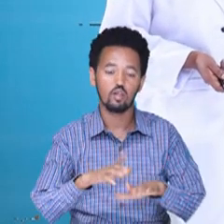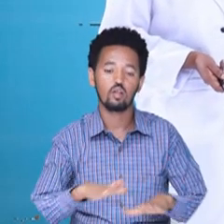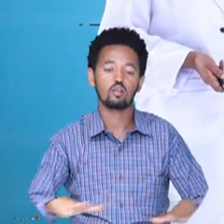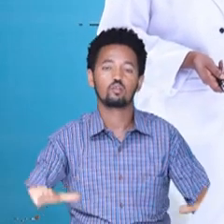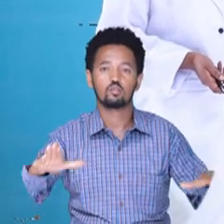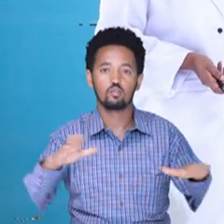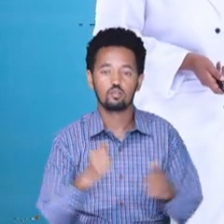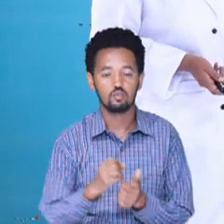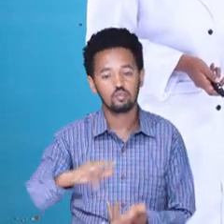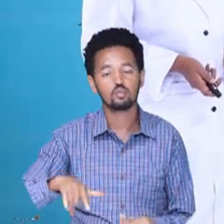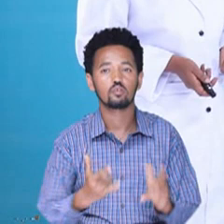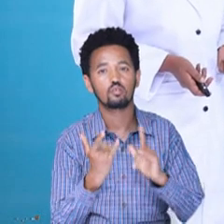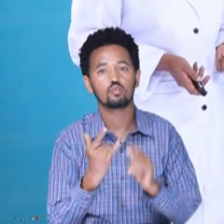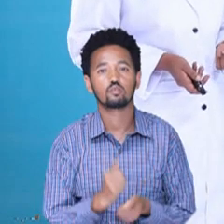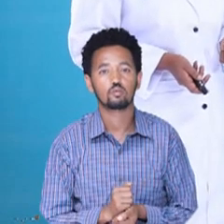system.